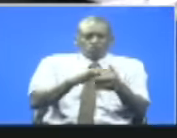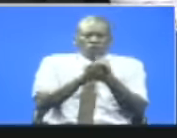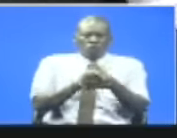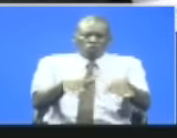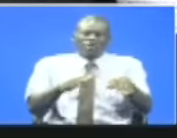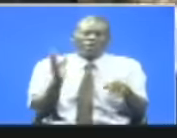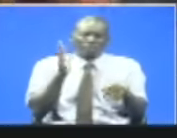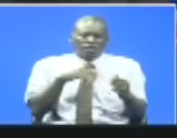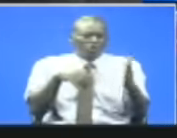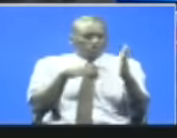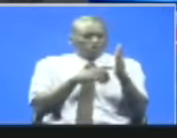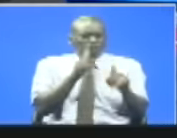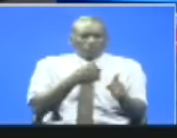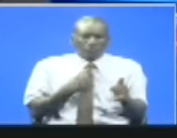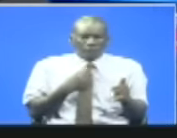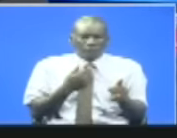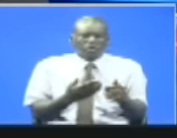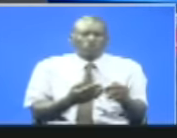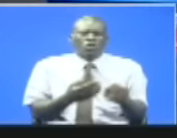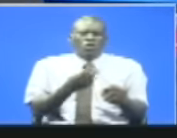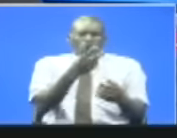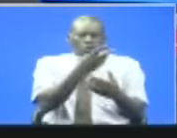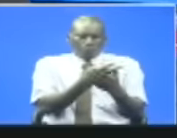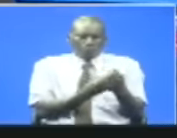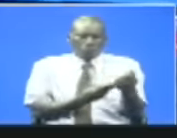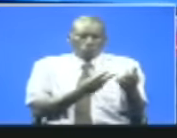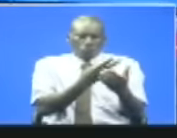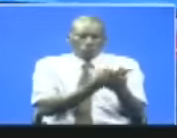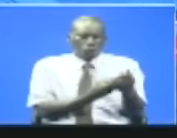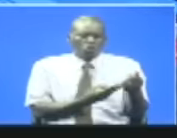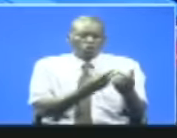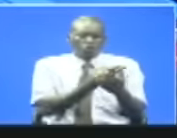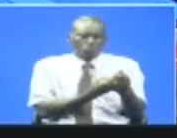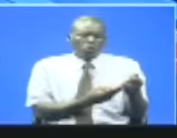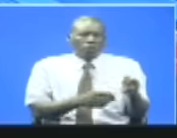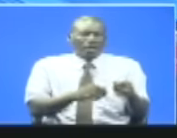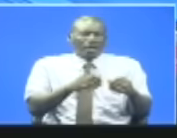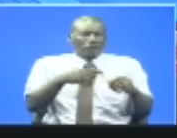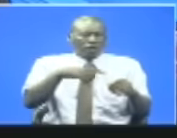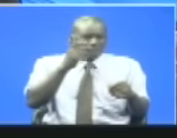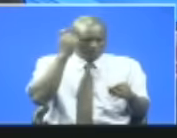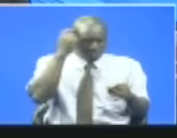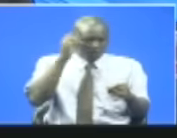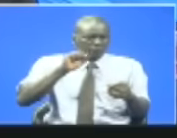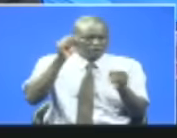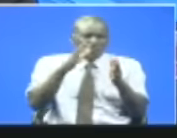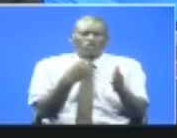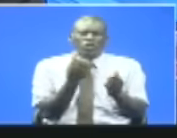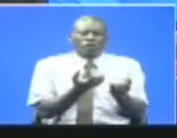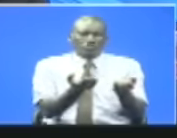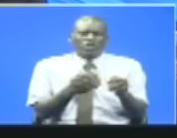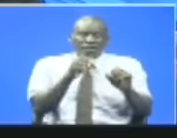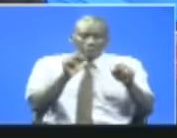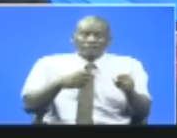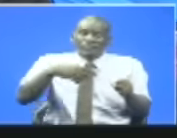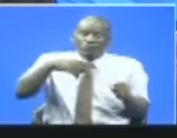The point is, let me finish. The point is this. Both are like-minded politicians. It just requires, they're